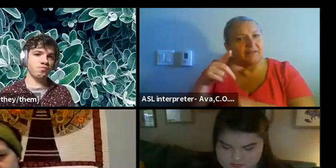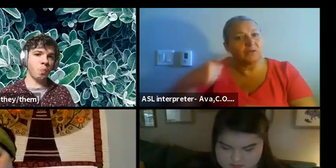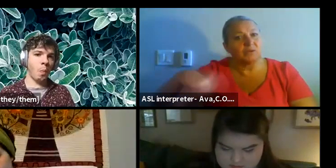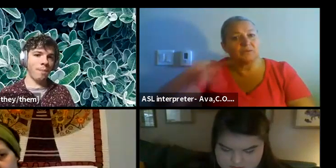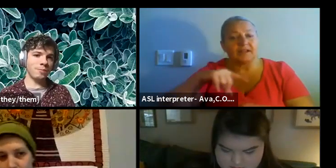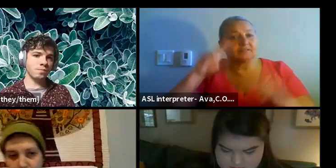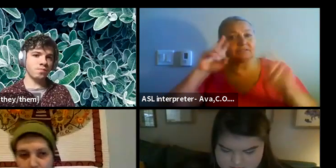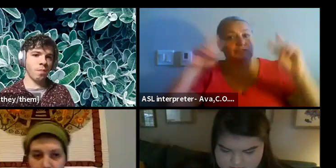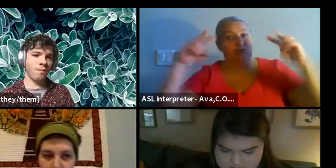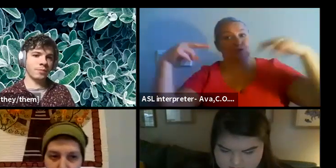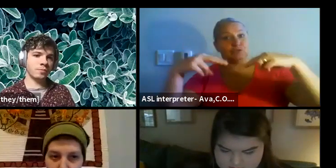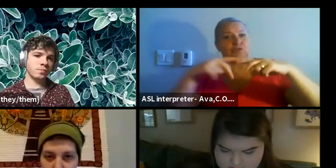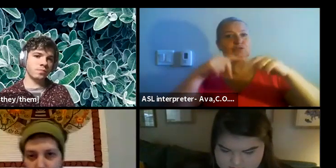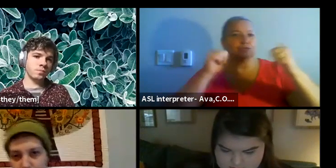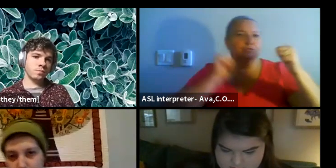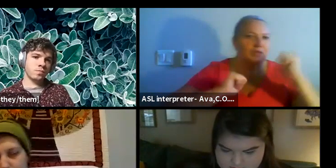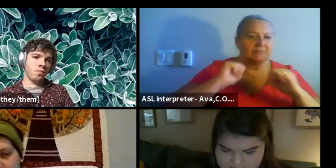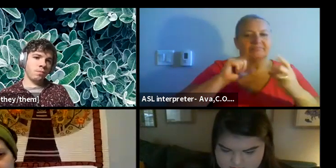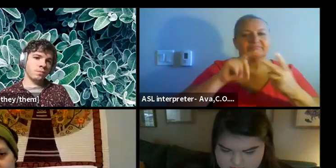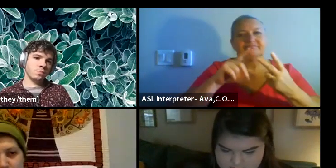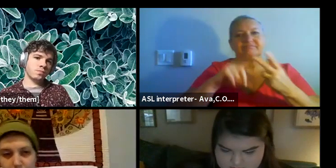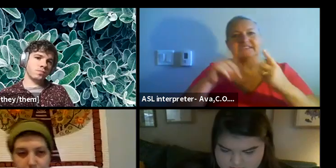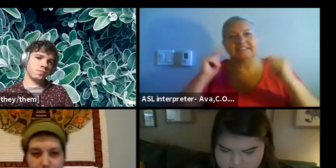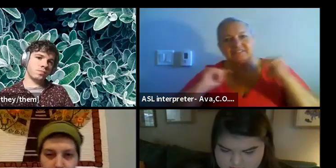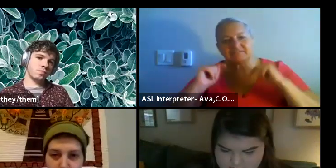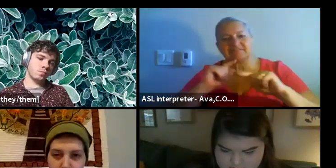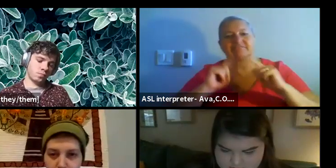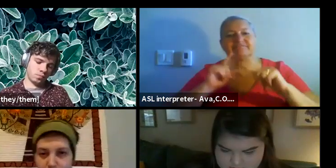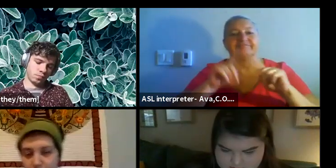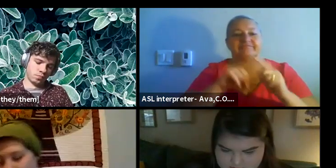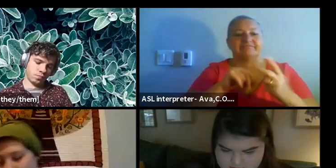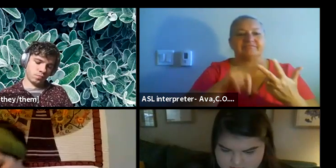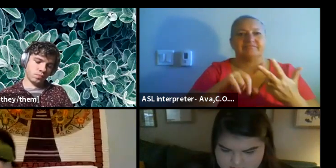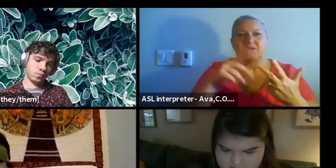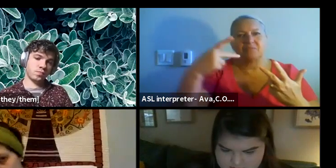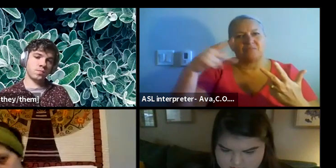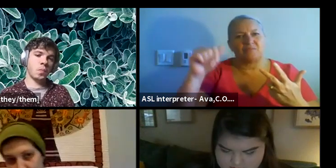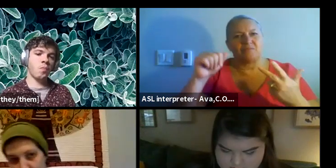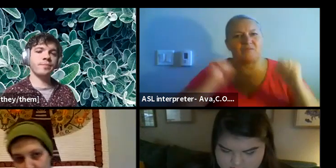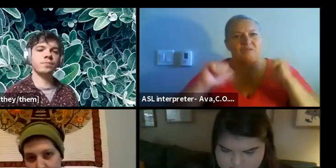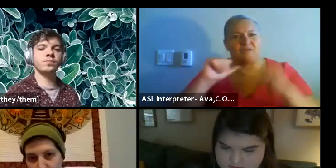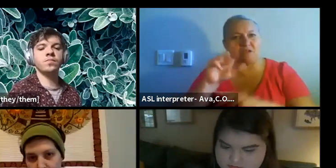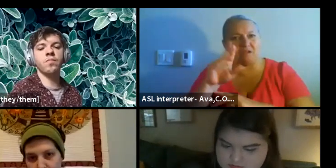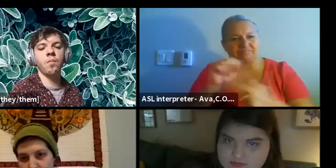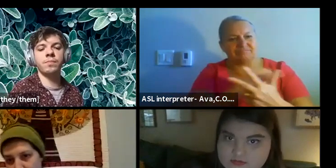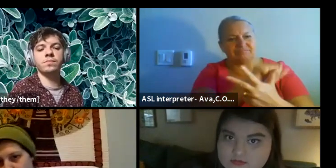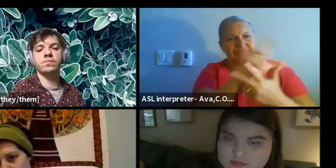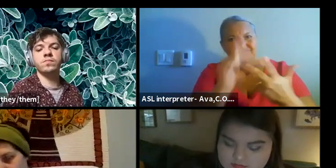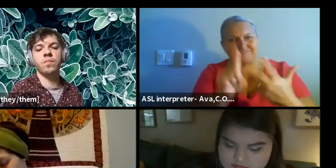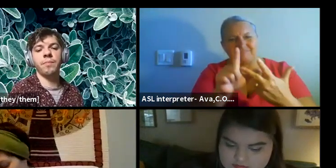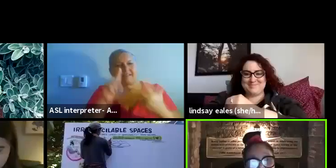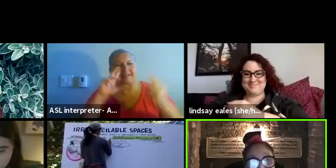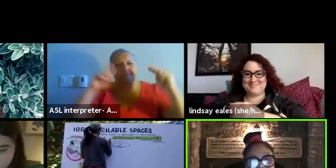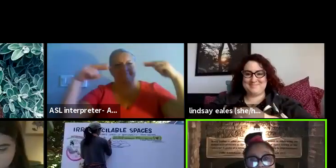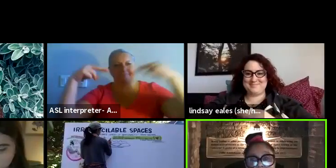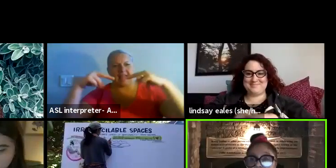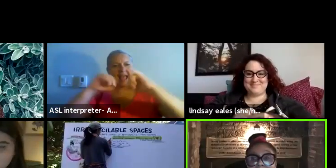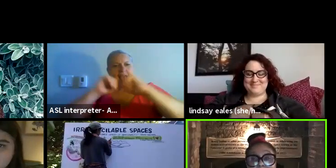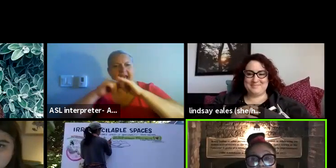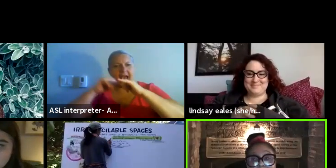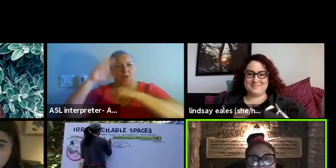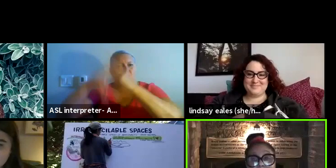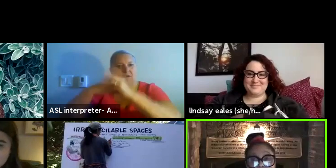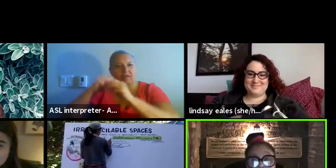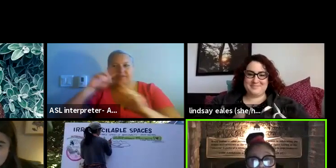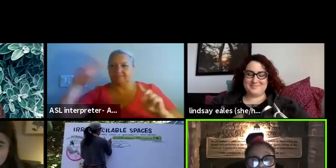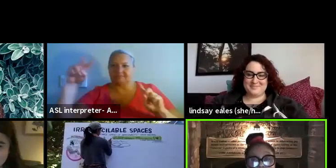world of drama, theater, and performing arts. A future that we would like to inhabit. And I